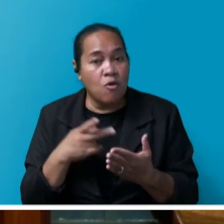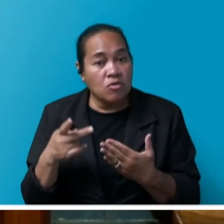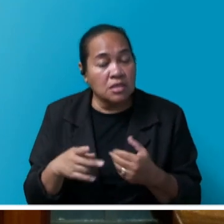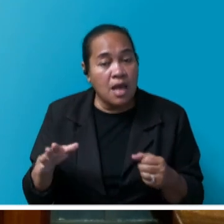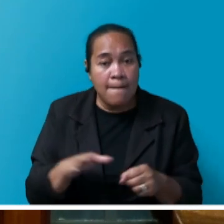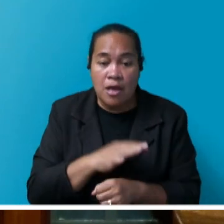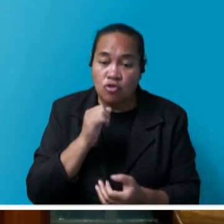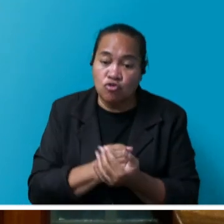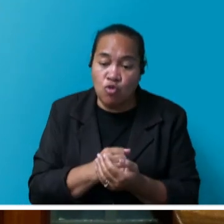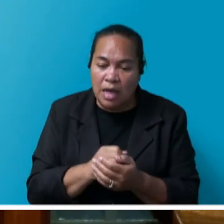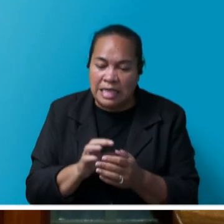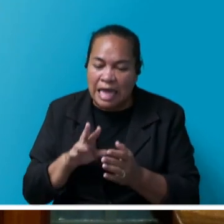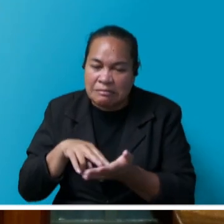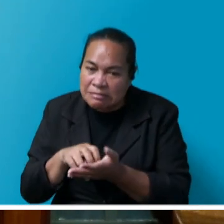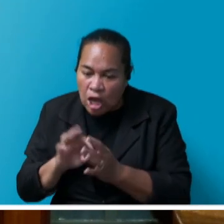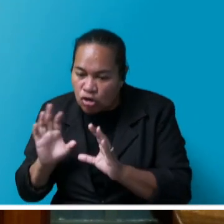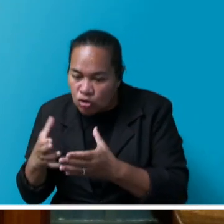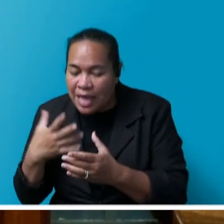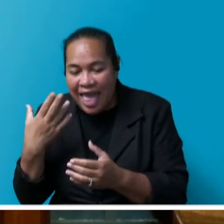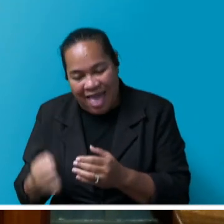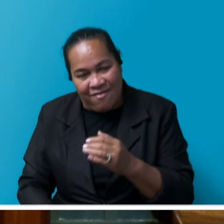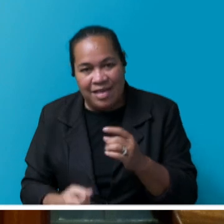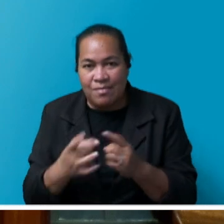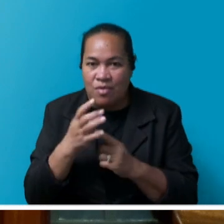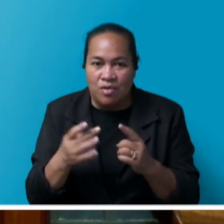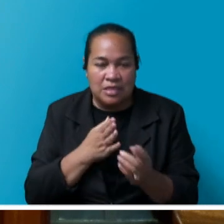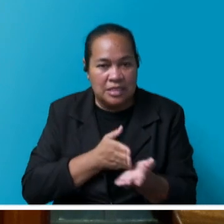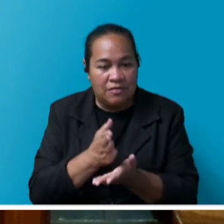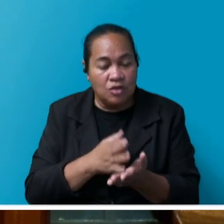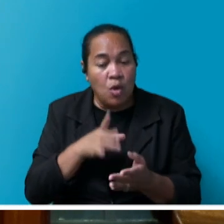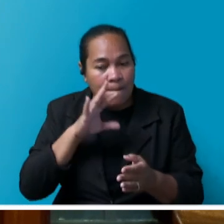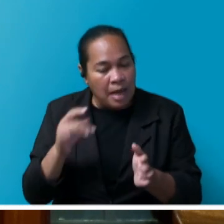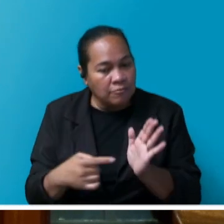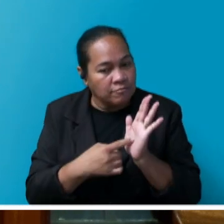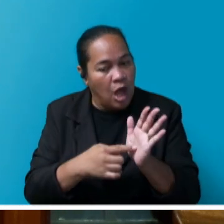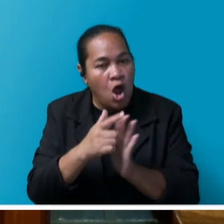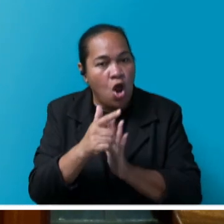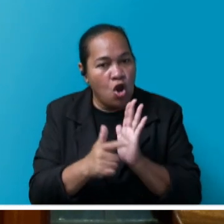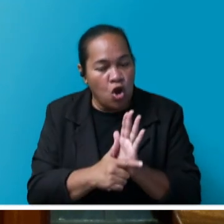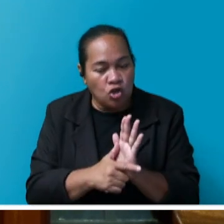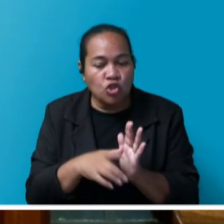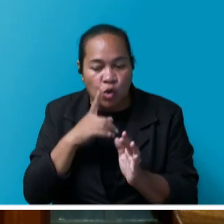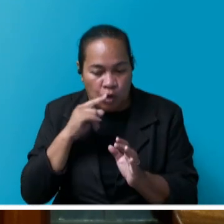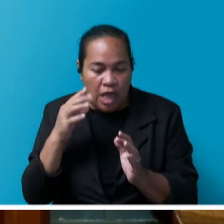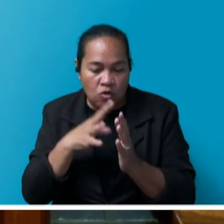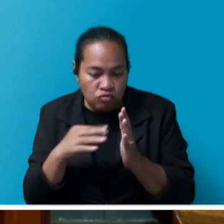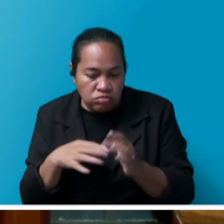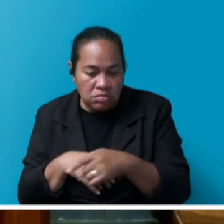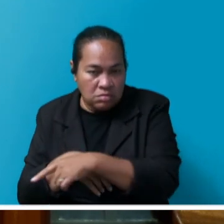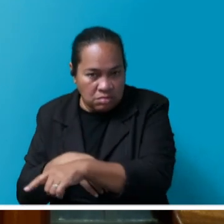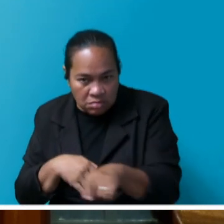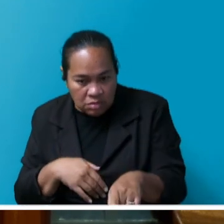vulnerable groups have access to essential services. By enacting laws that reflect the values and aspirations of our people, we will build a Fiji